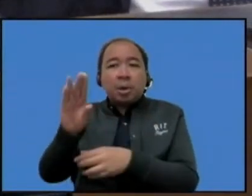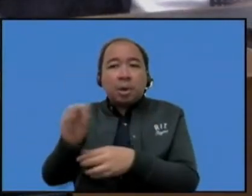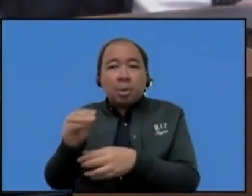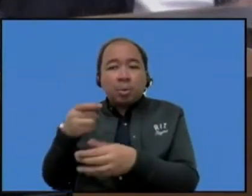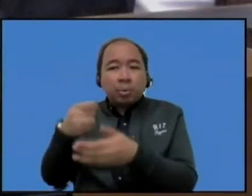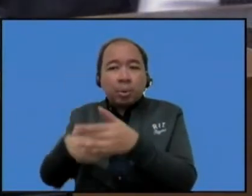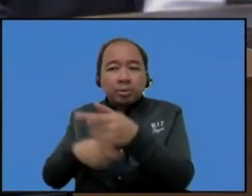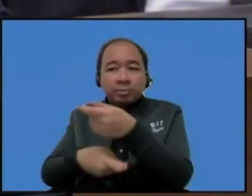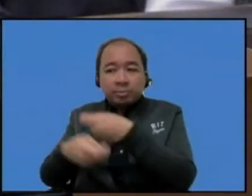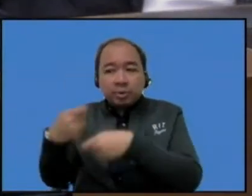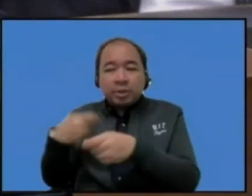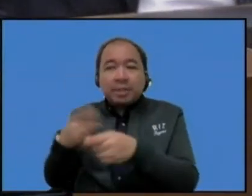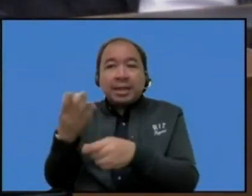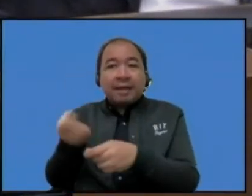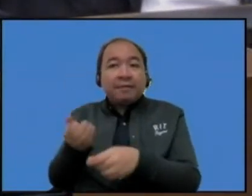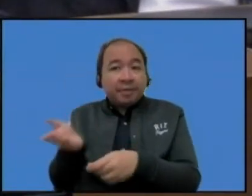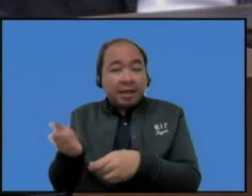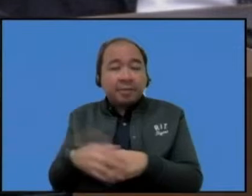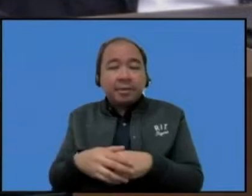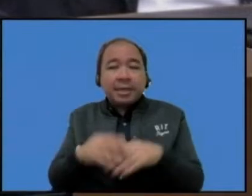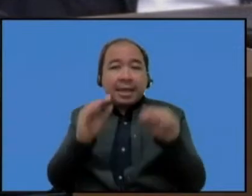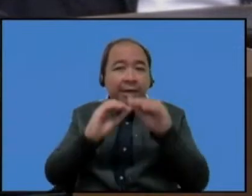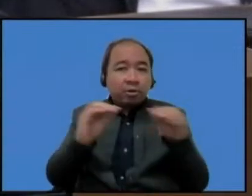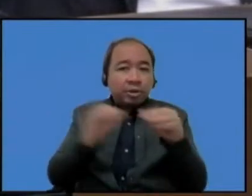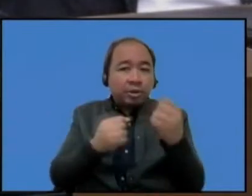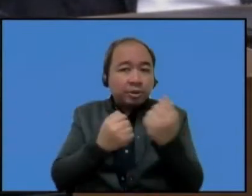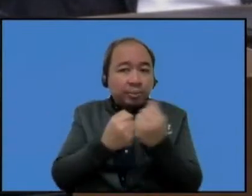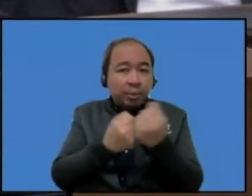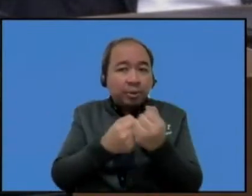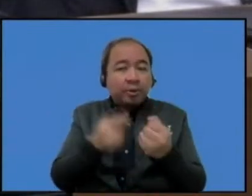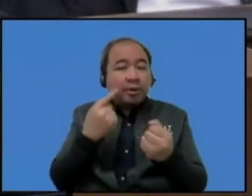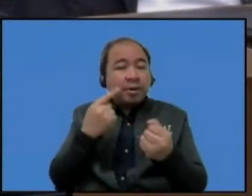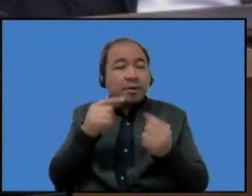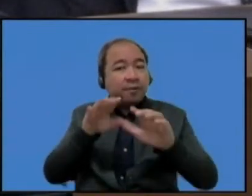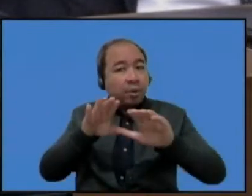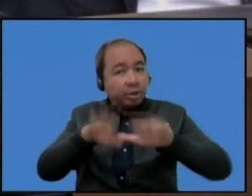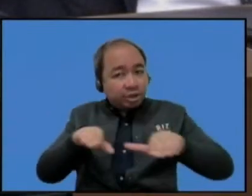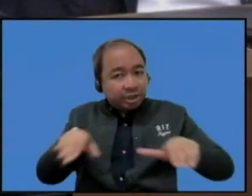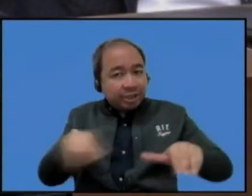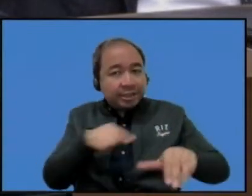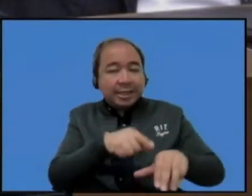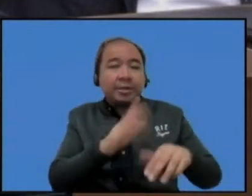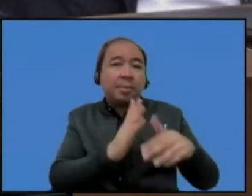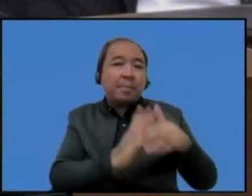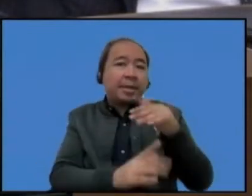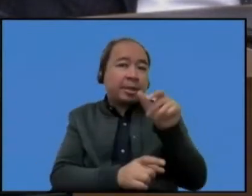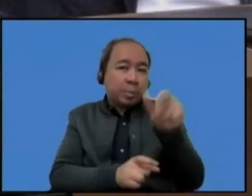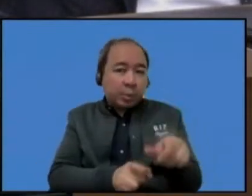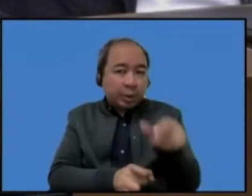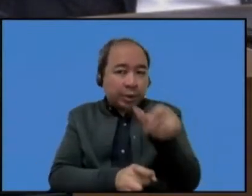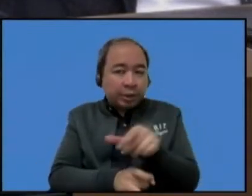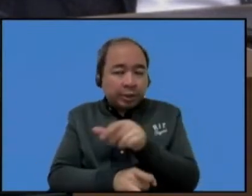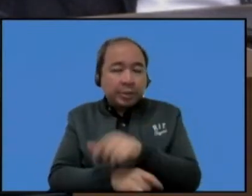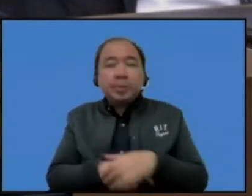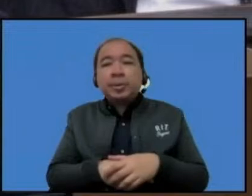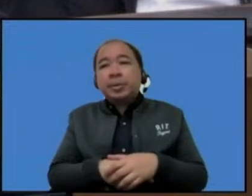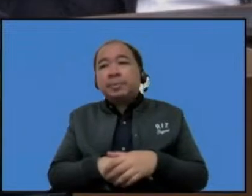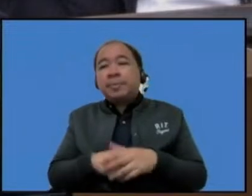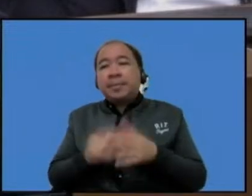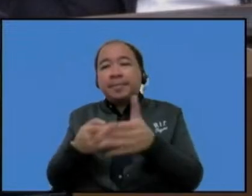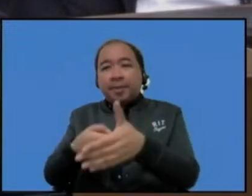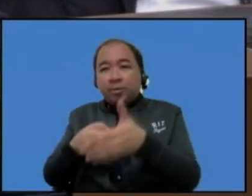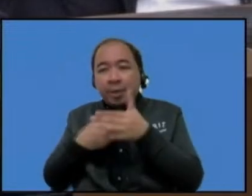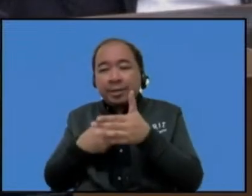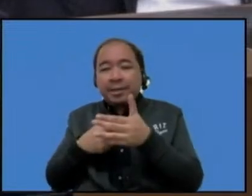returnees, educational support for the children of the migrants, mandatory